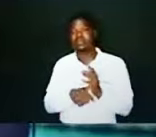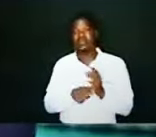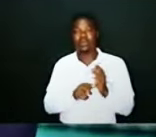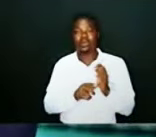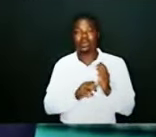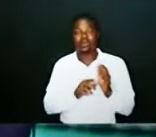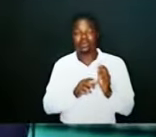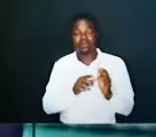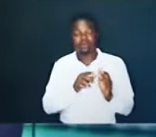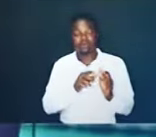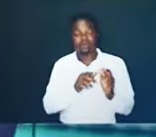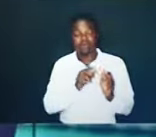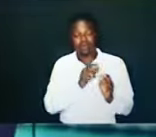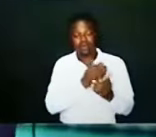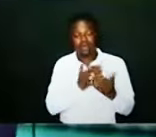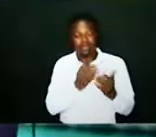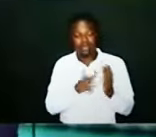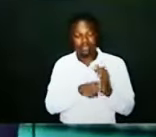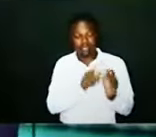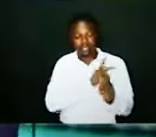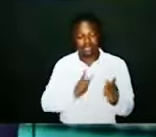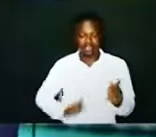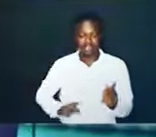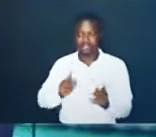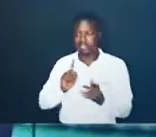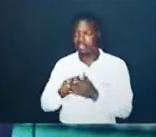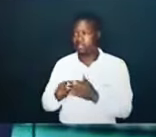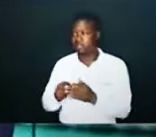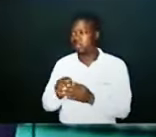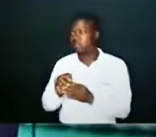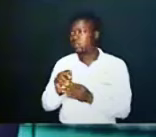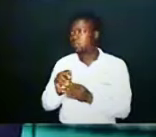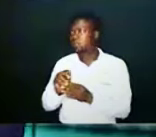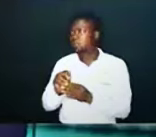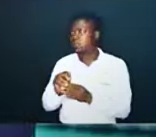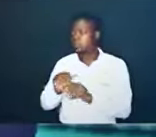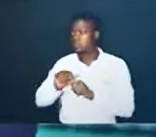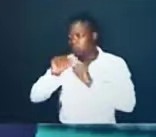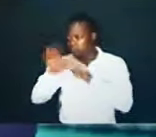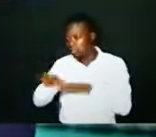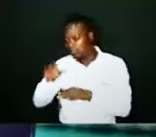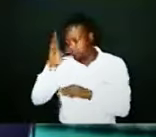So let's go to Esther chapter 3 and then we'll read from